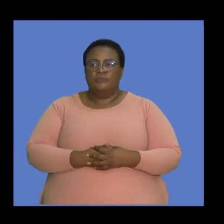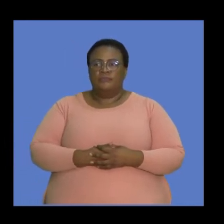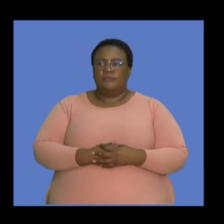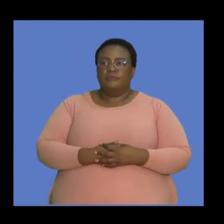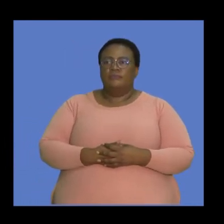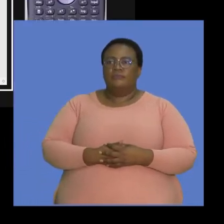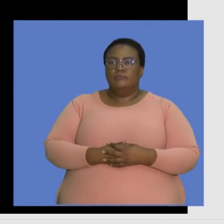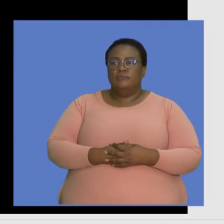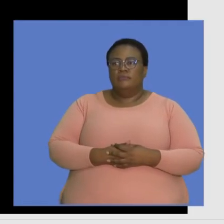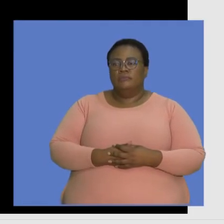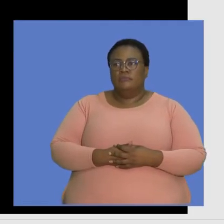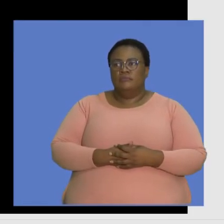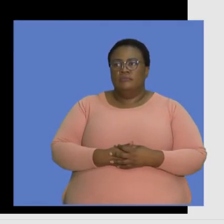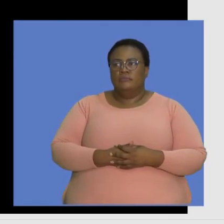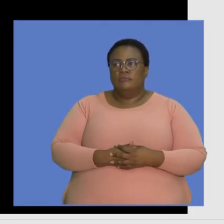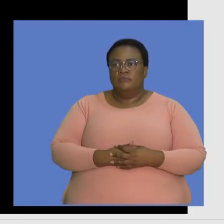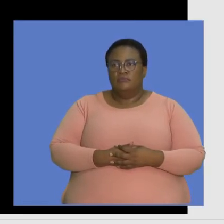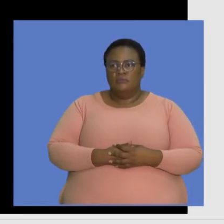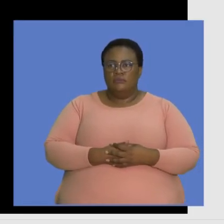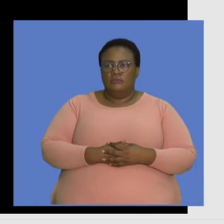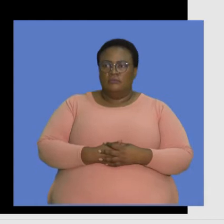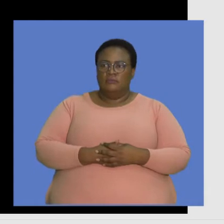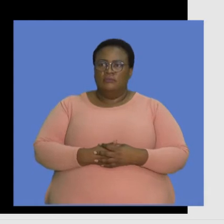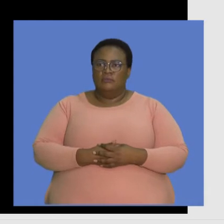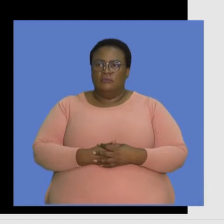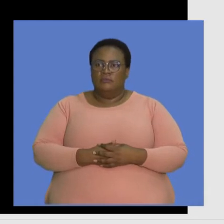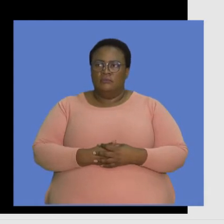Then I will just go straight to my calculator.